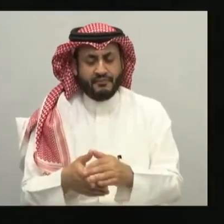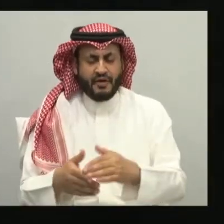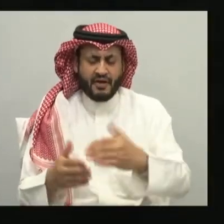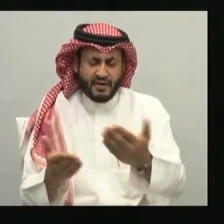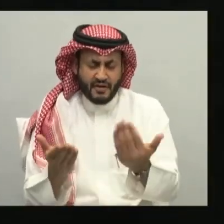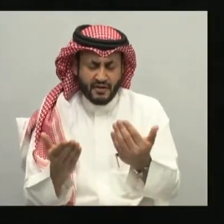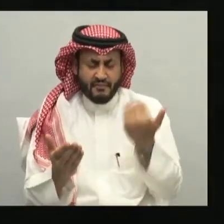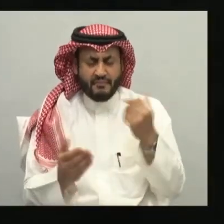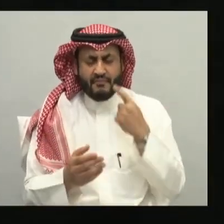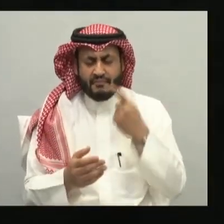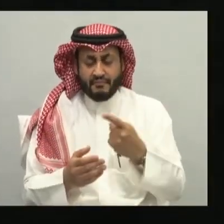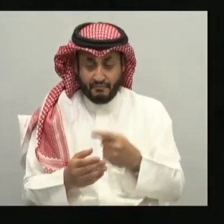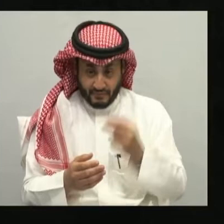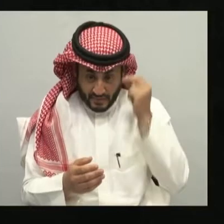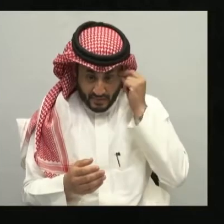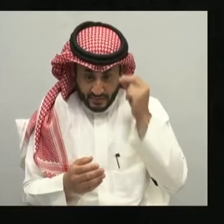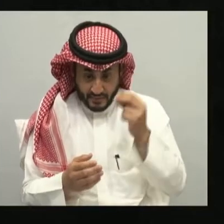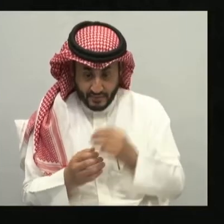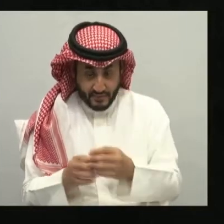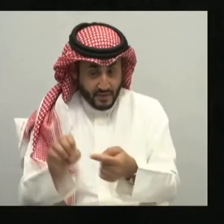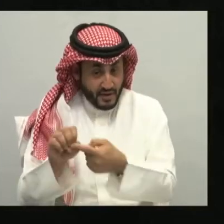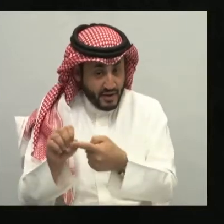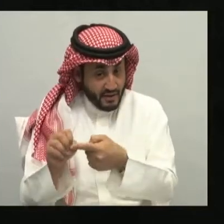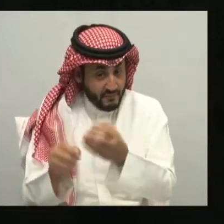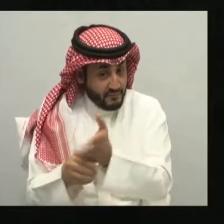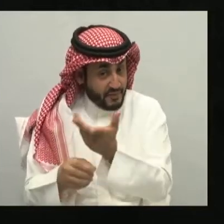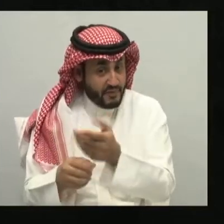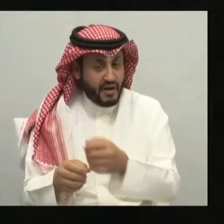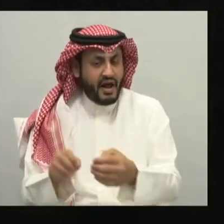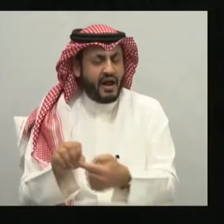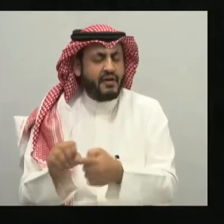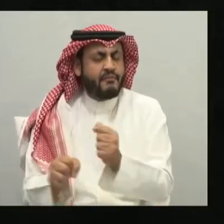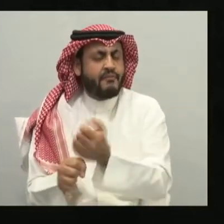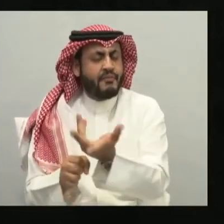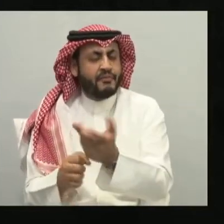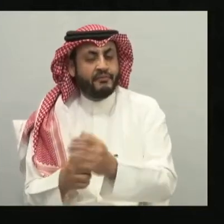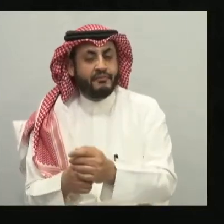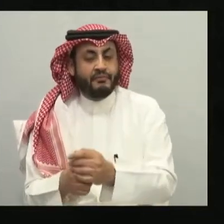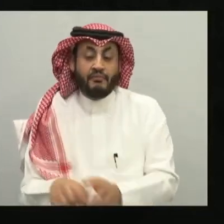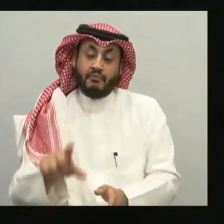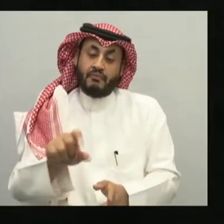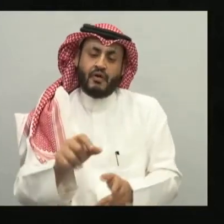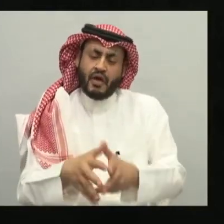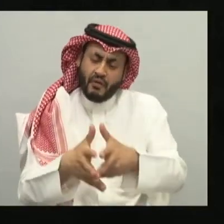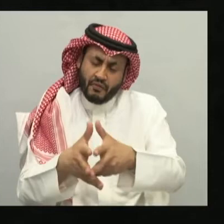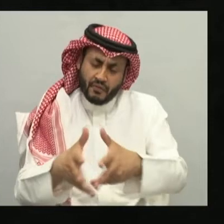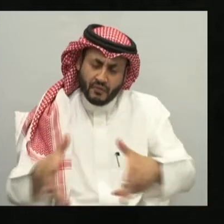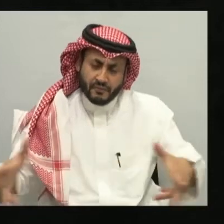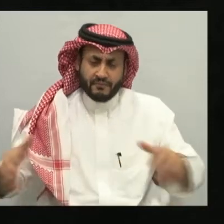for a minute. Did you understand what this E does at the end? It makes the A sound